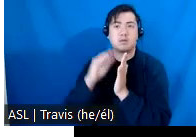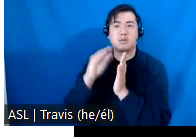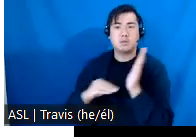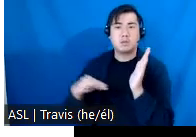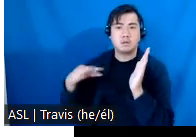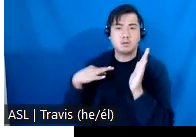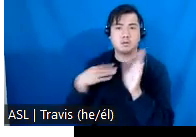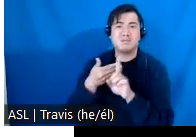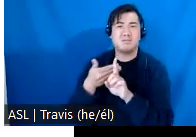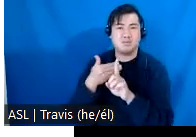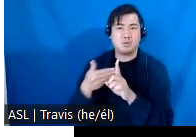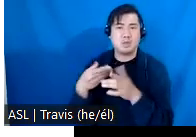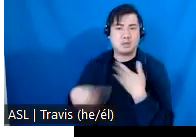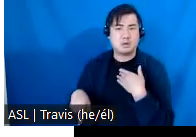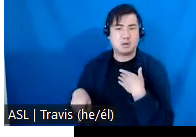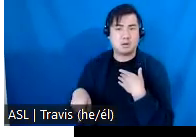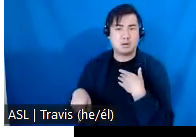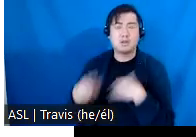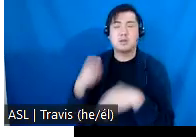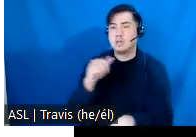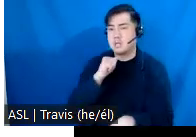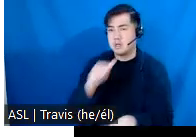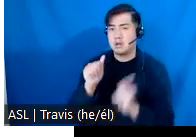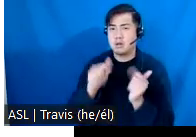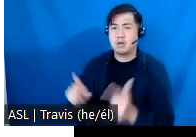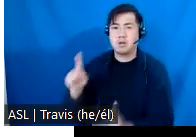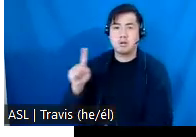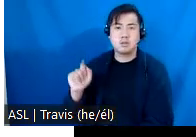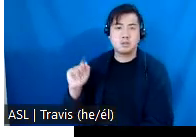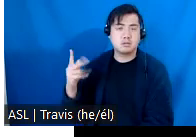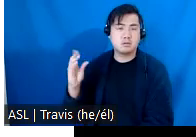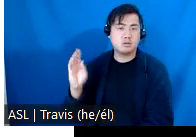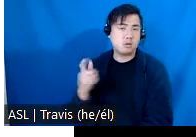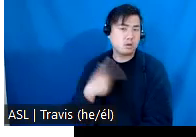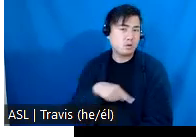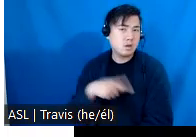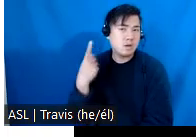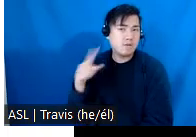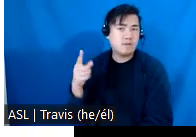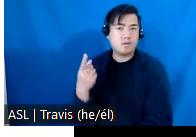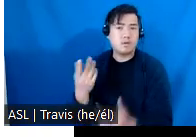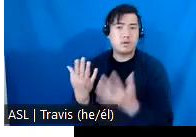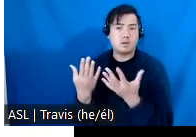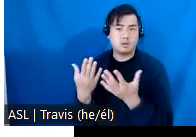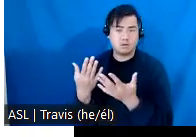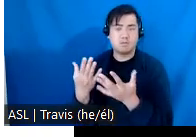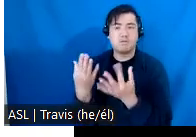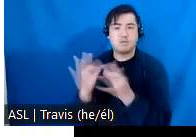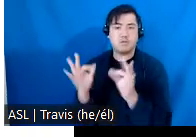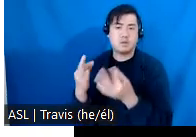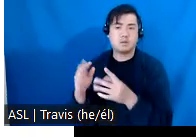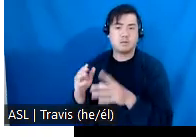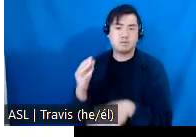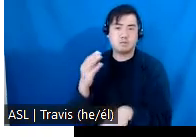qualify. And for the federal government, all zip codes nationally qualify, and you get 2 mailed to you. But